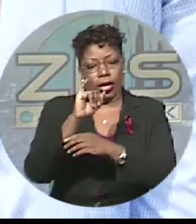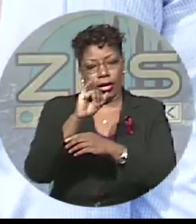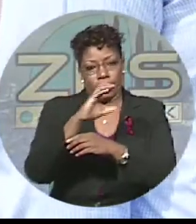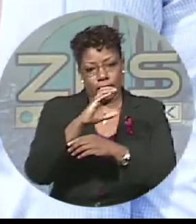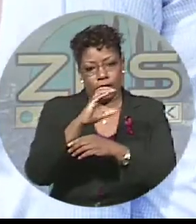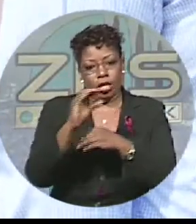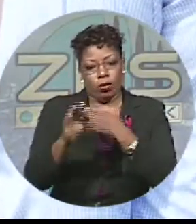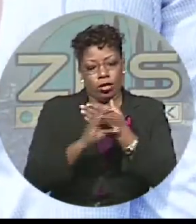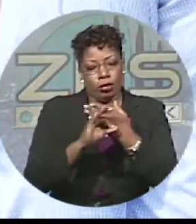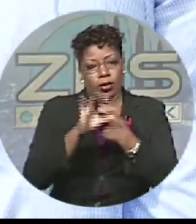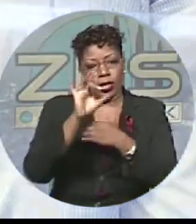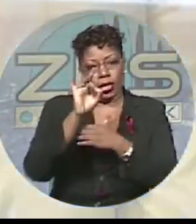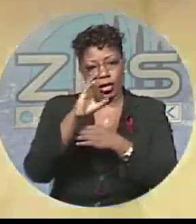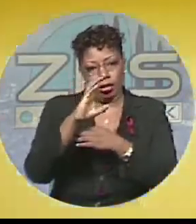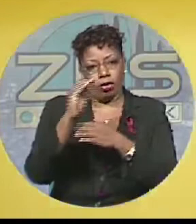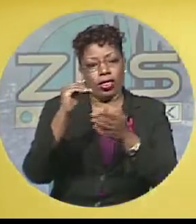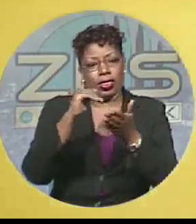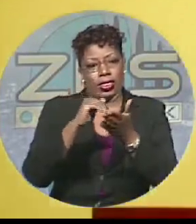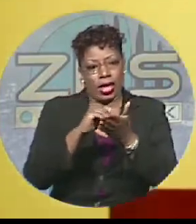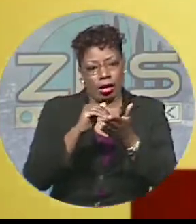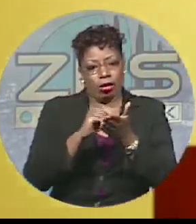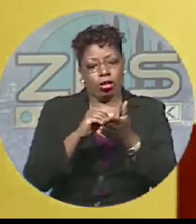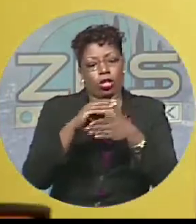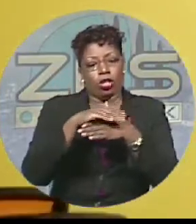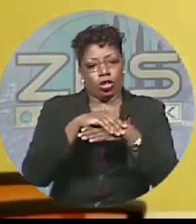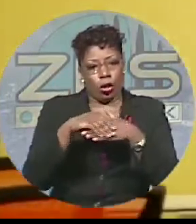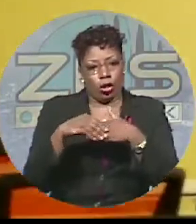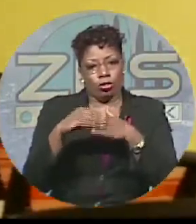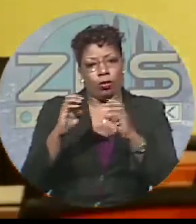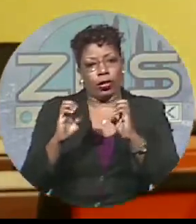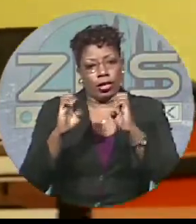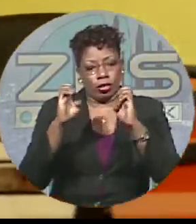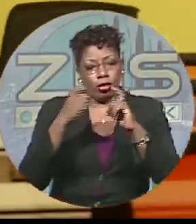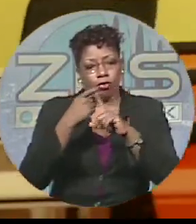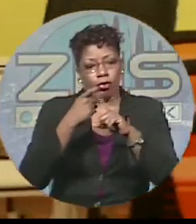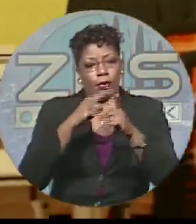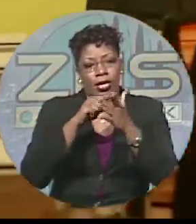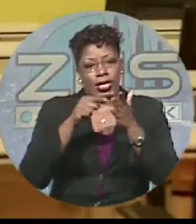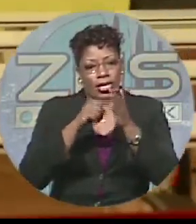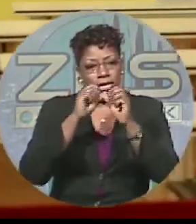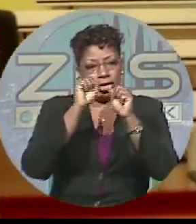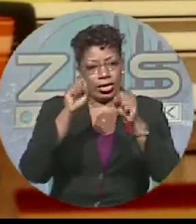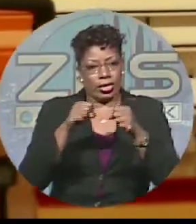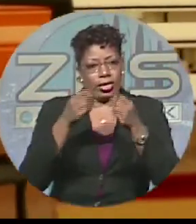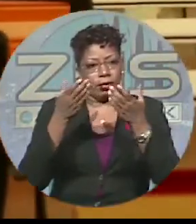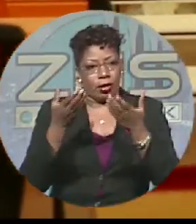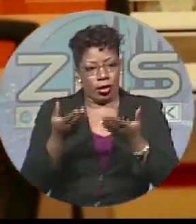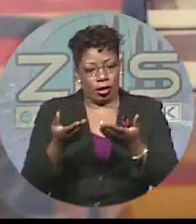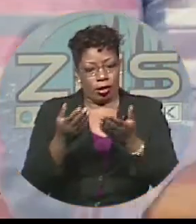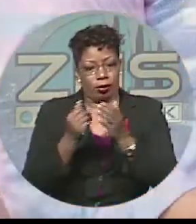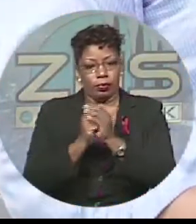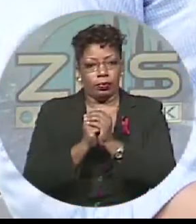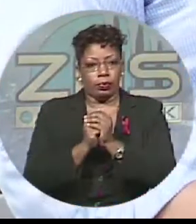least $800,000 in their electricity bill from just this system right here. It will also